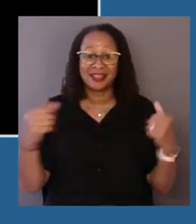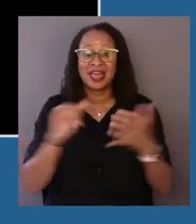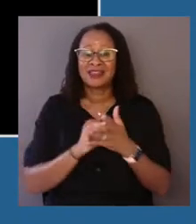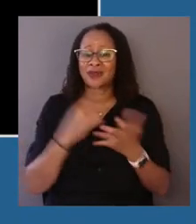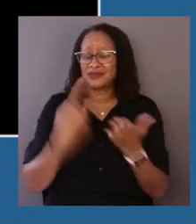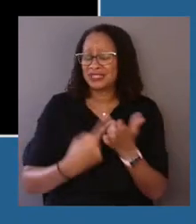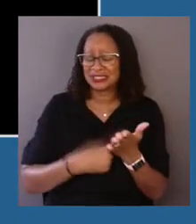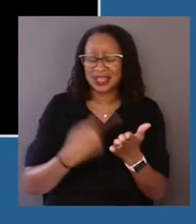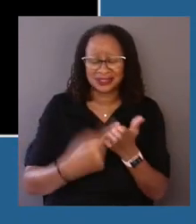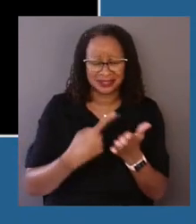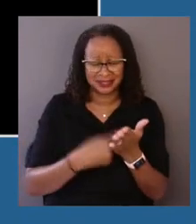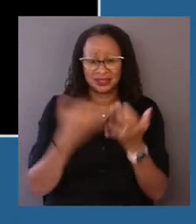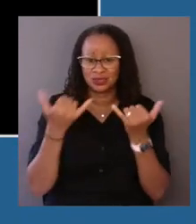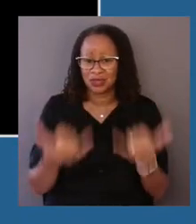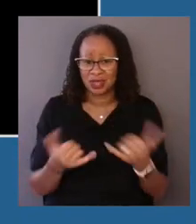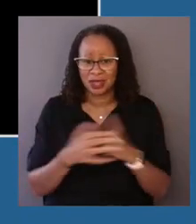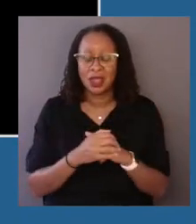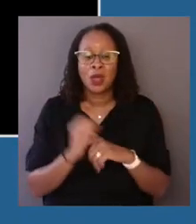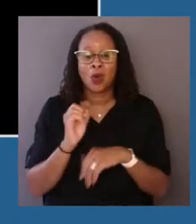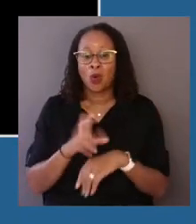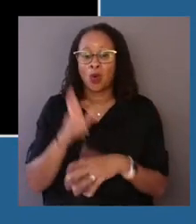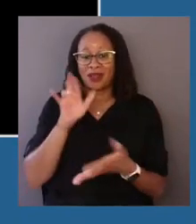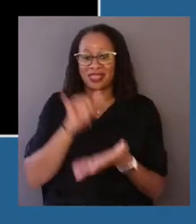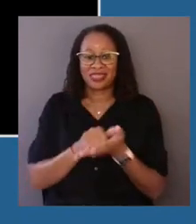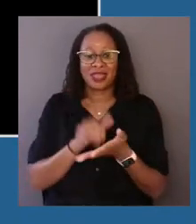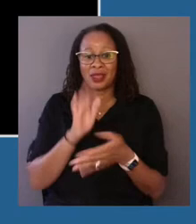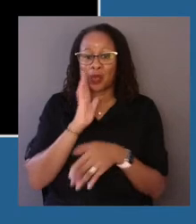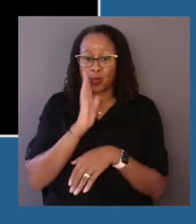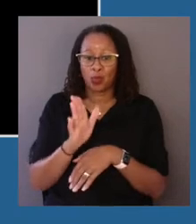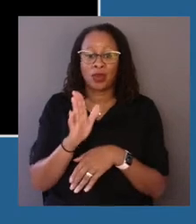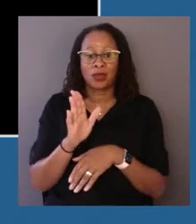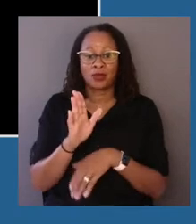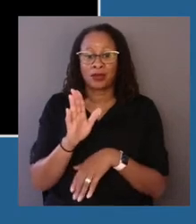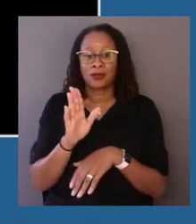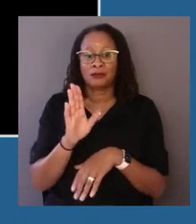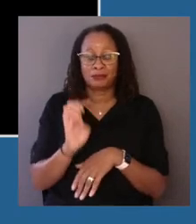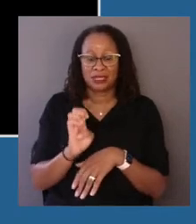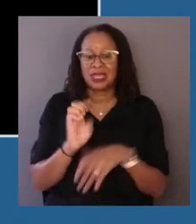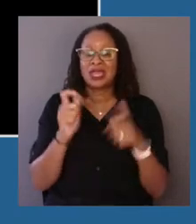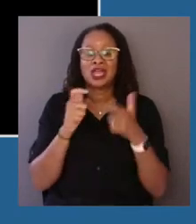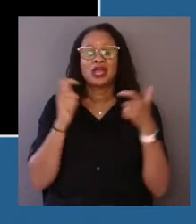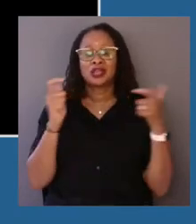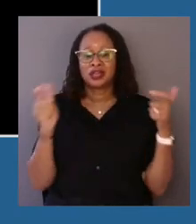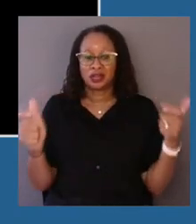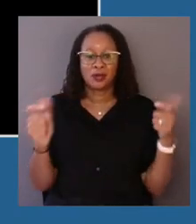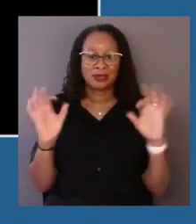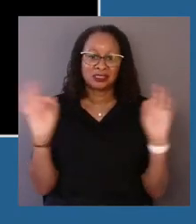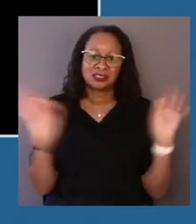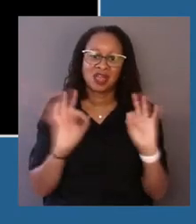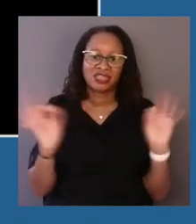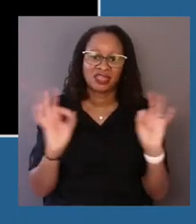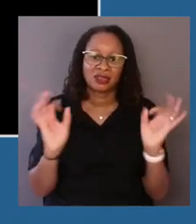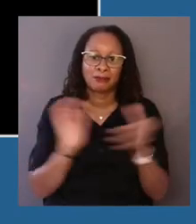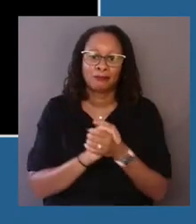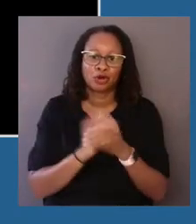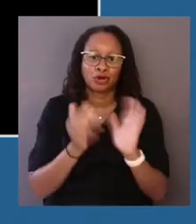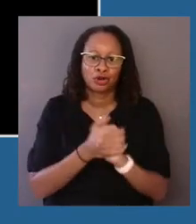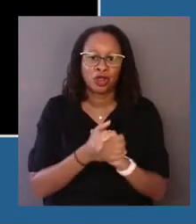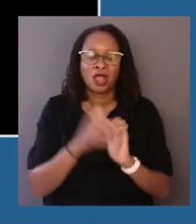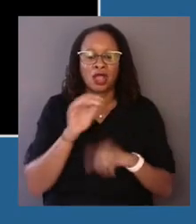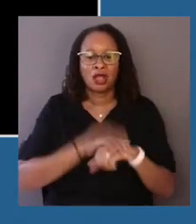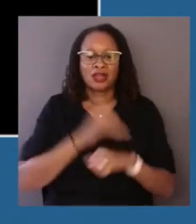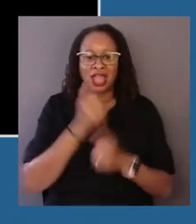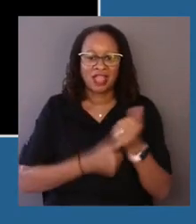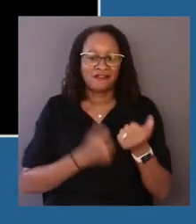about, or that will be an enormous nothing burger on every question we've talked